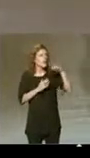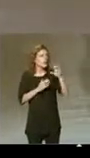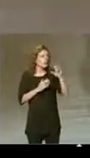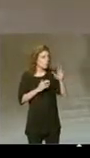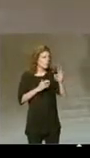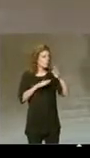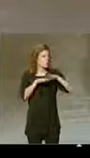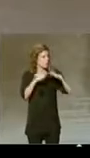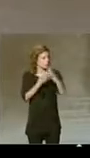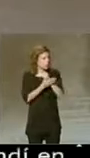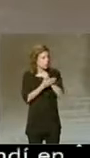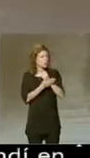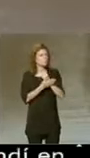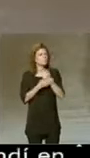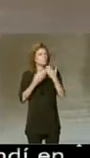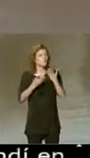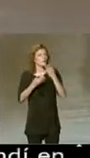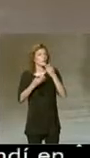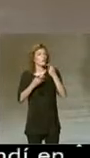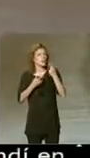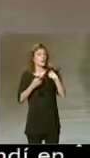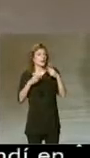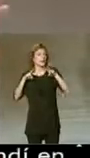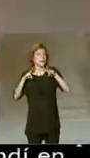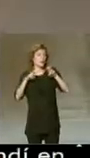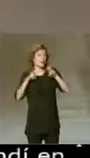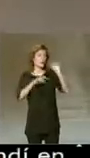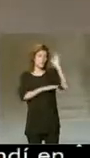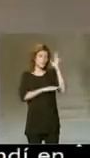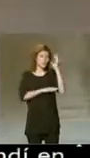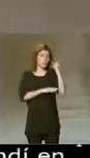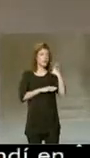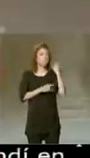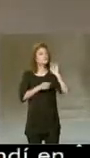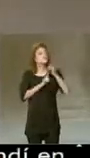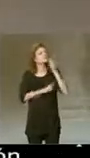Drt4all conference, user-driven innovation,